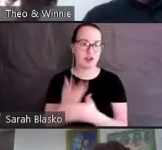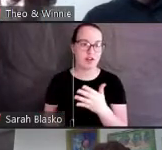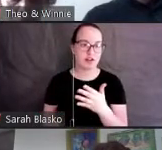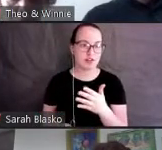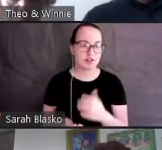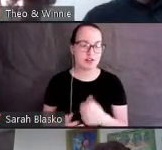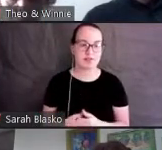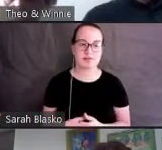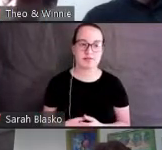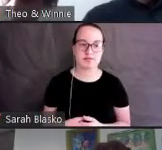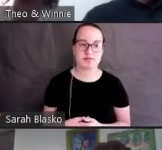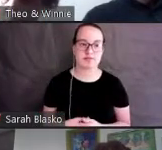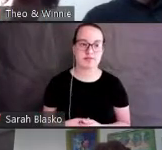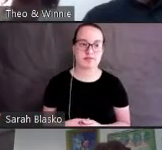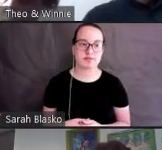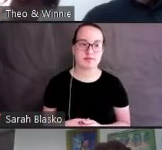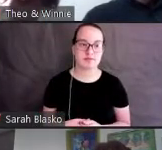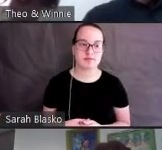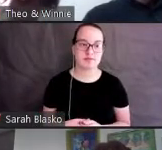Today,